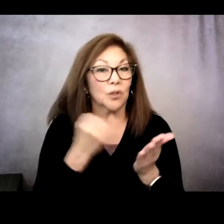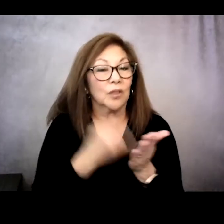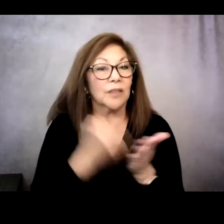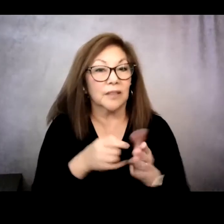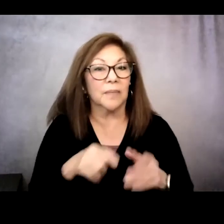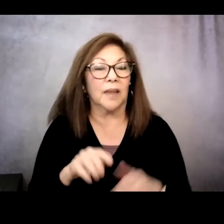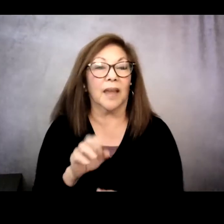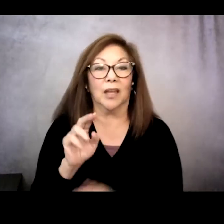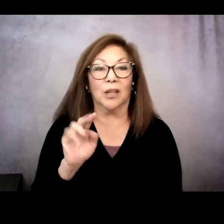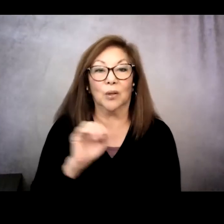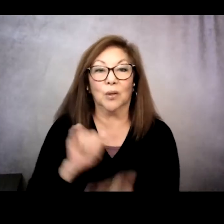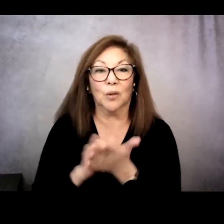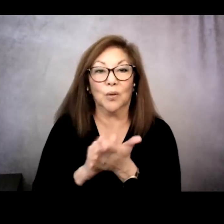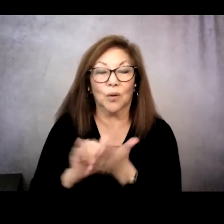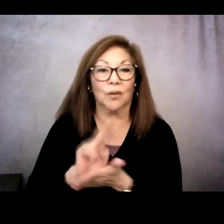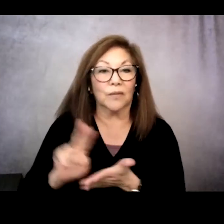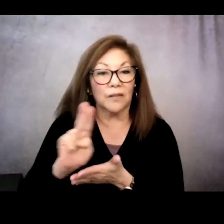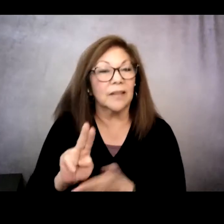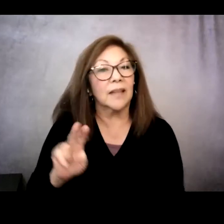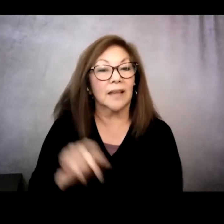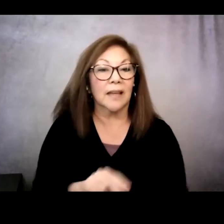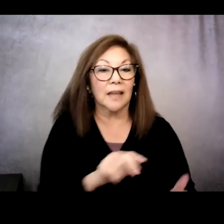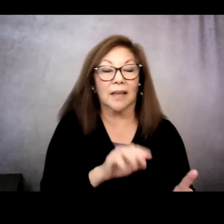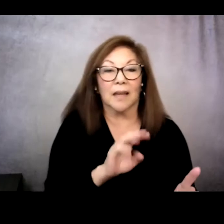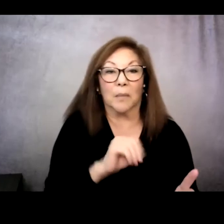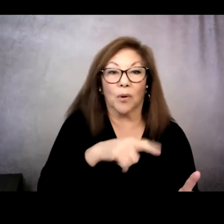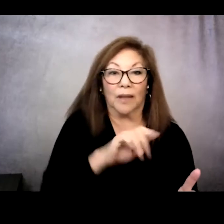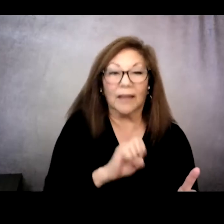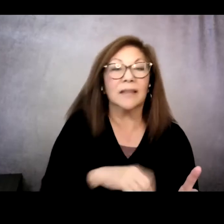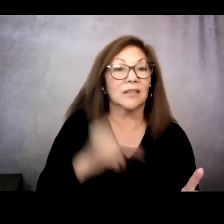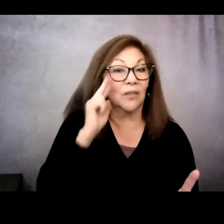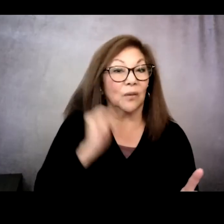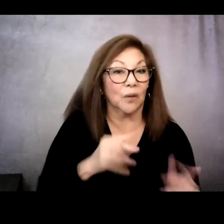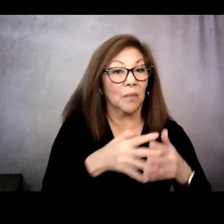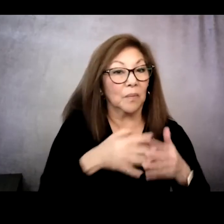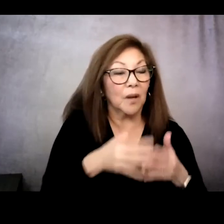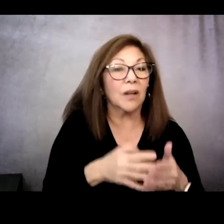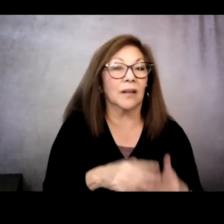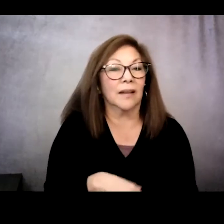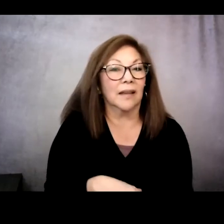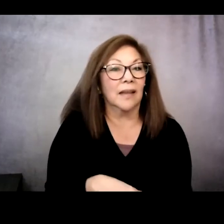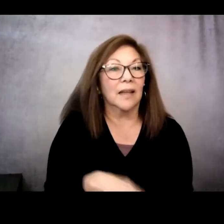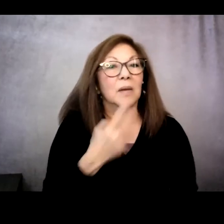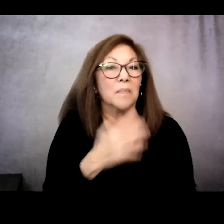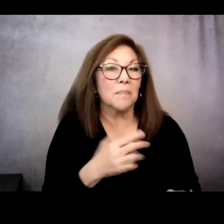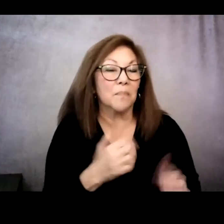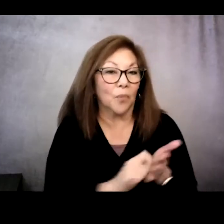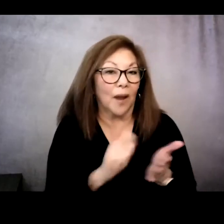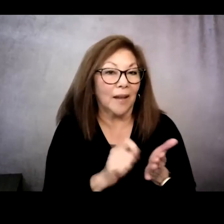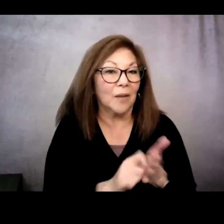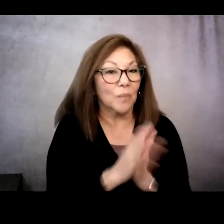Monique Truong is the Vietnamese-American author of the award-winning novels The Book of Salt, Bitter in the Mouth, and The Sweetest